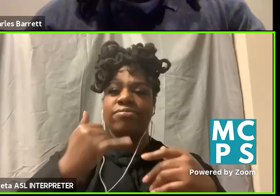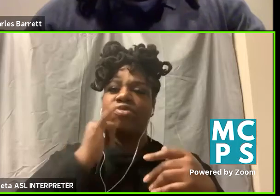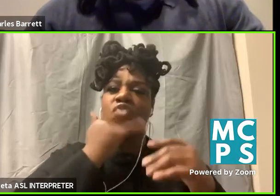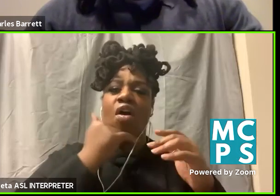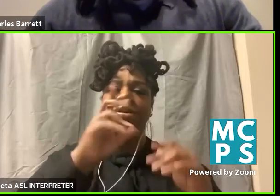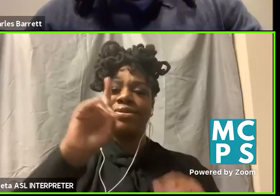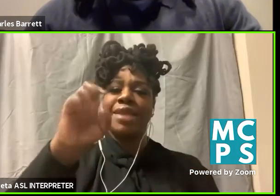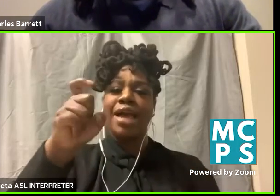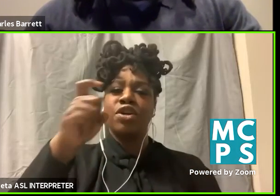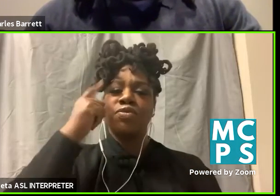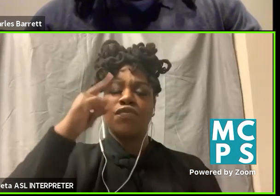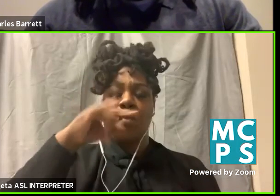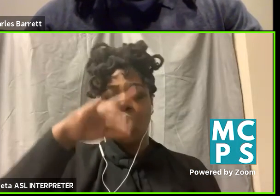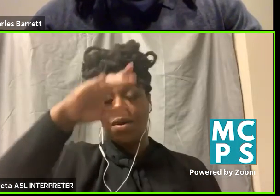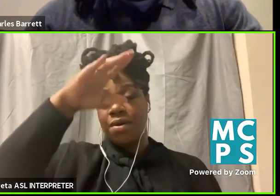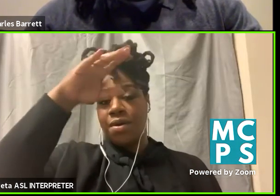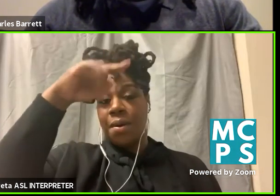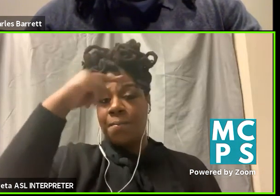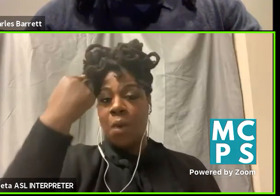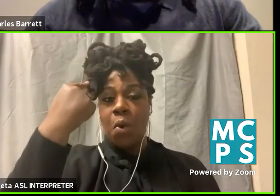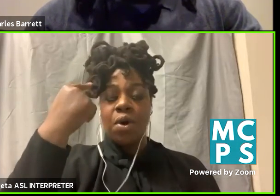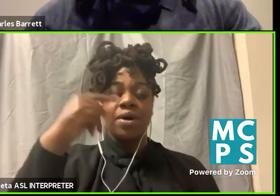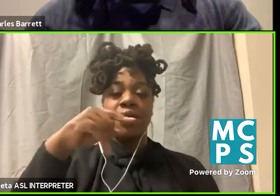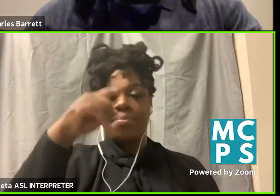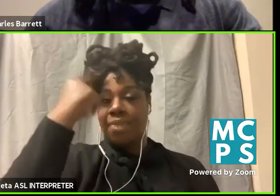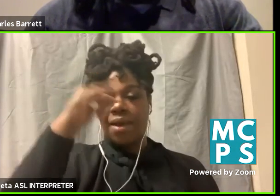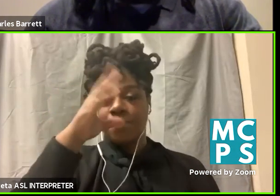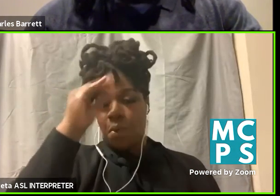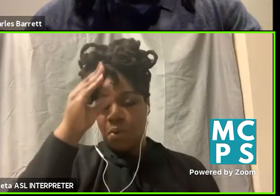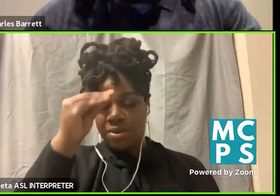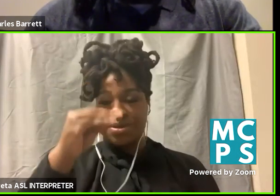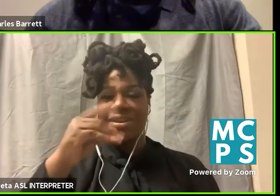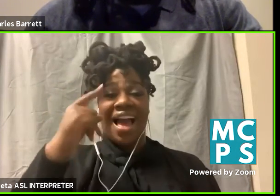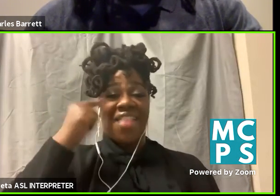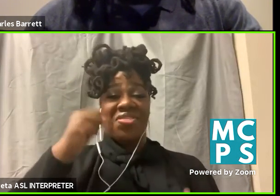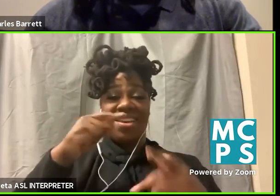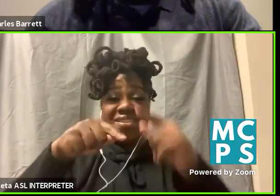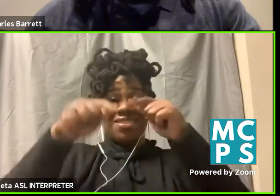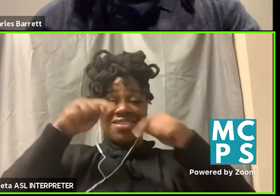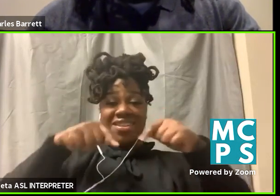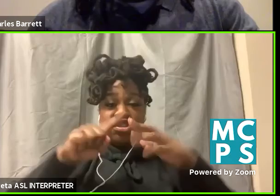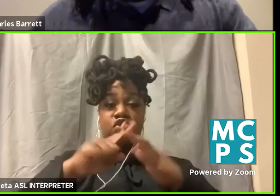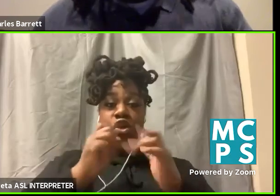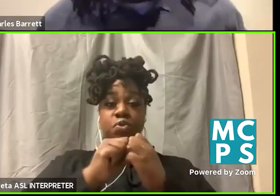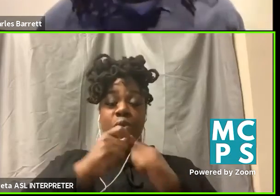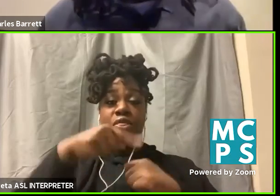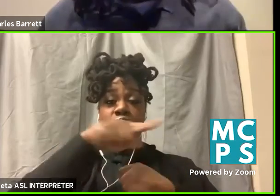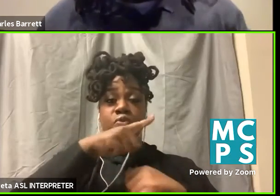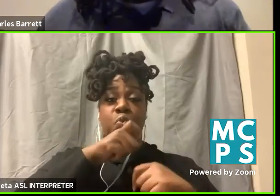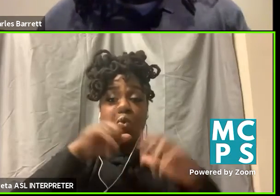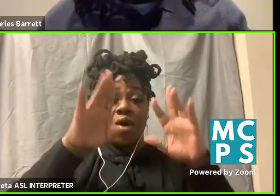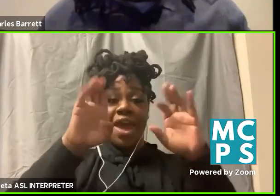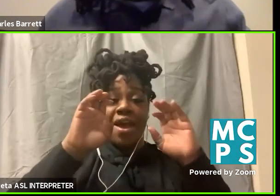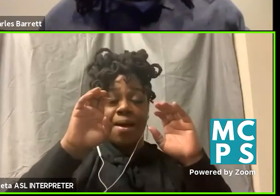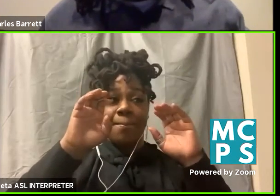particular. I think that it starts with certainly education of educators. You know, if the